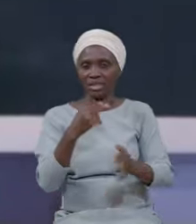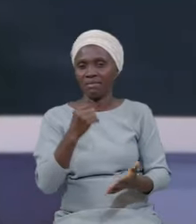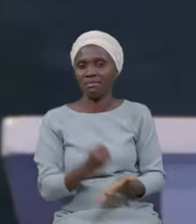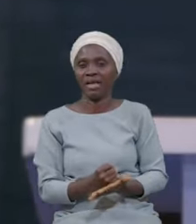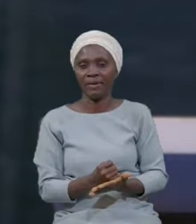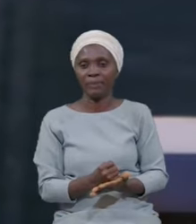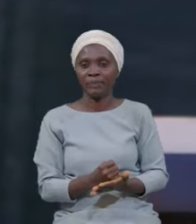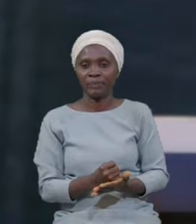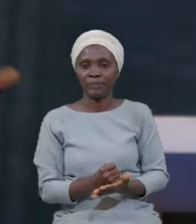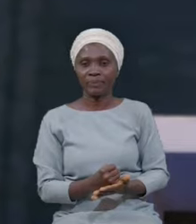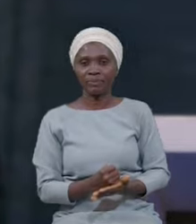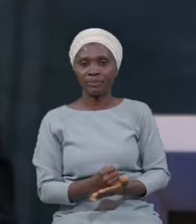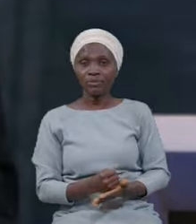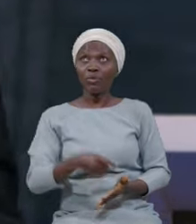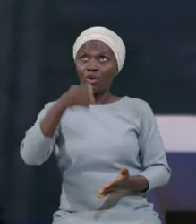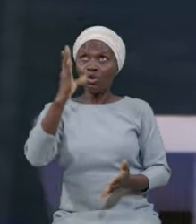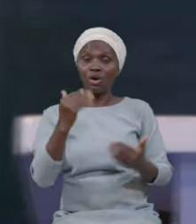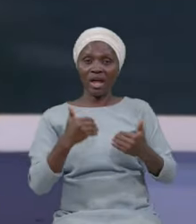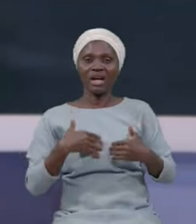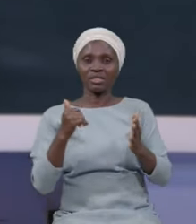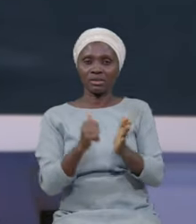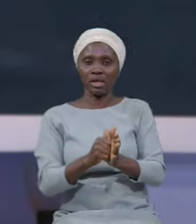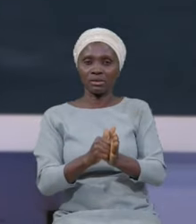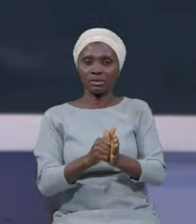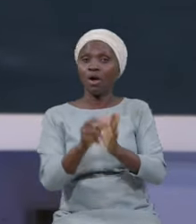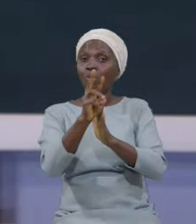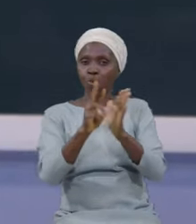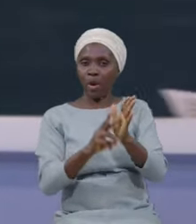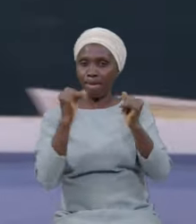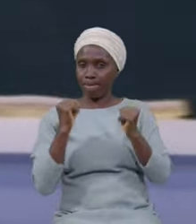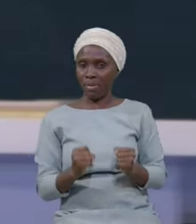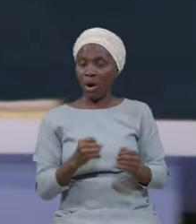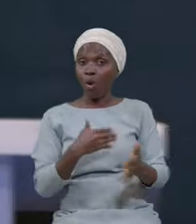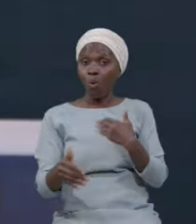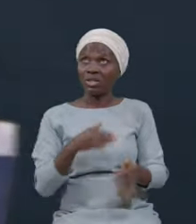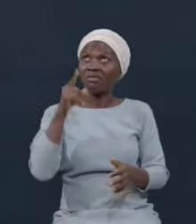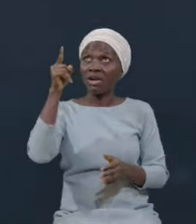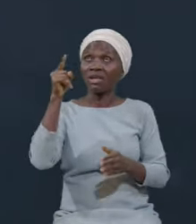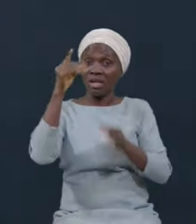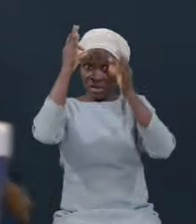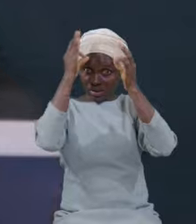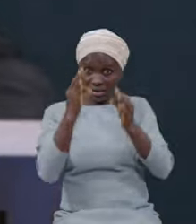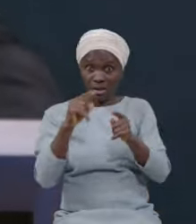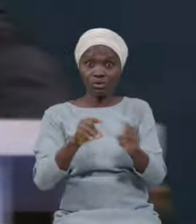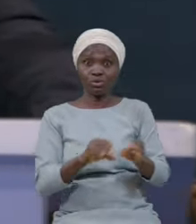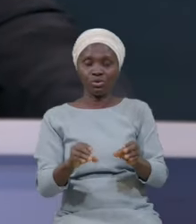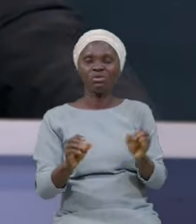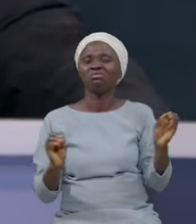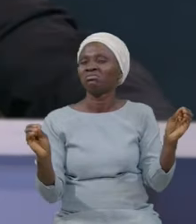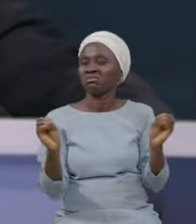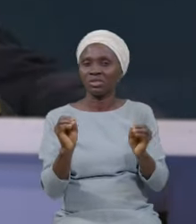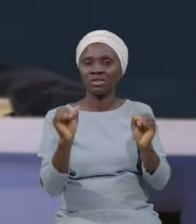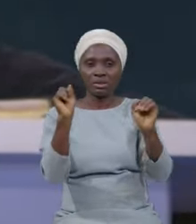that will. And whatever he wills, nothing can stop him. The divine will